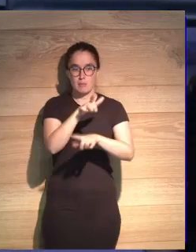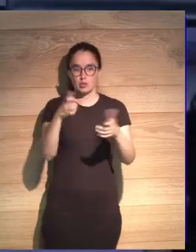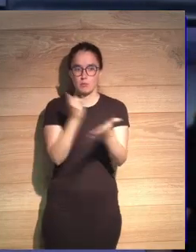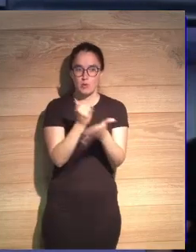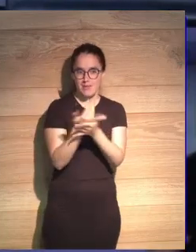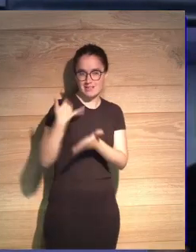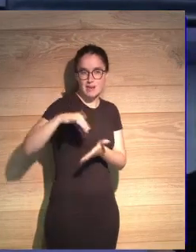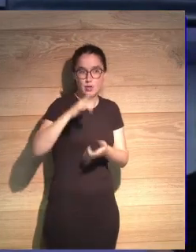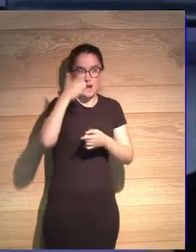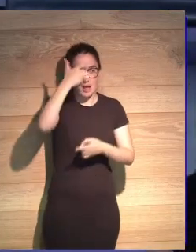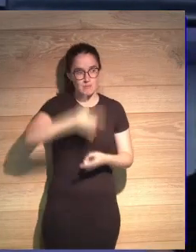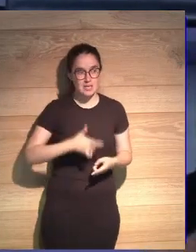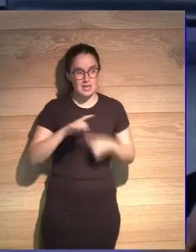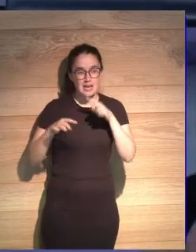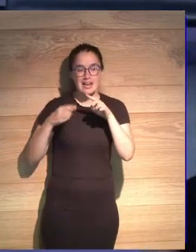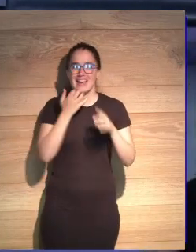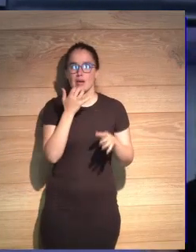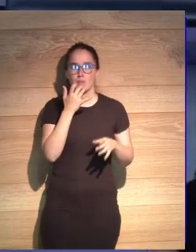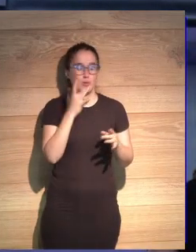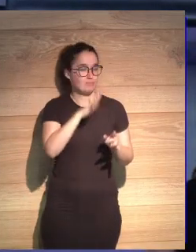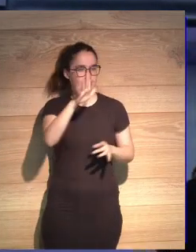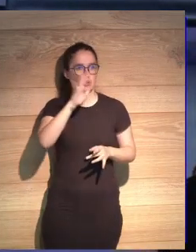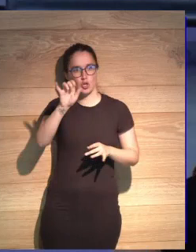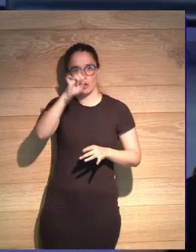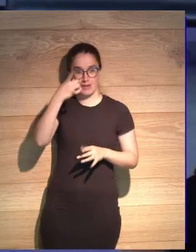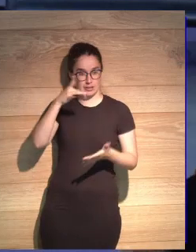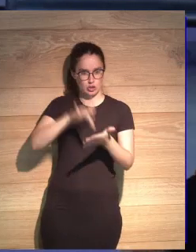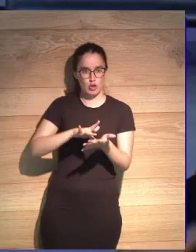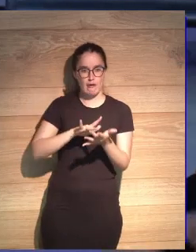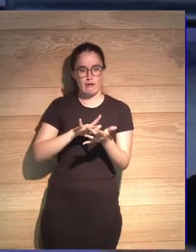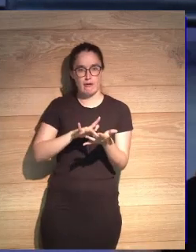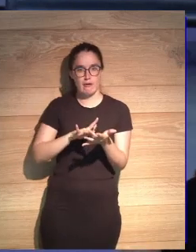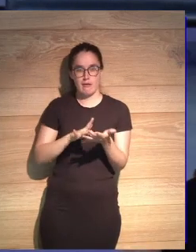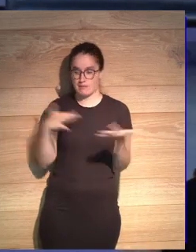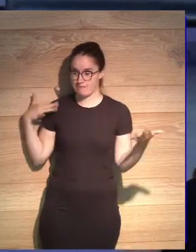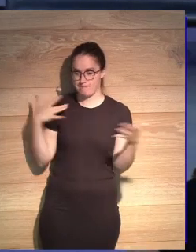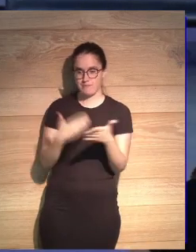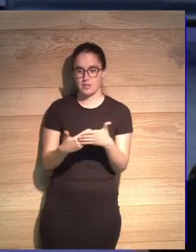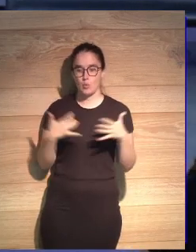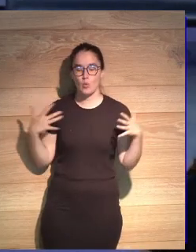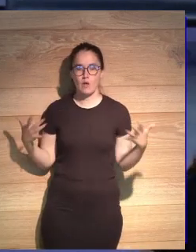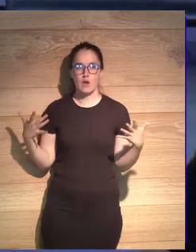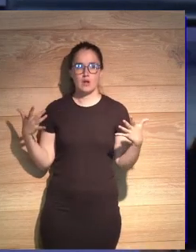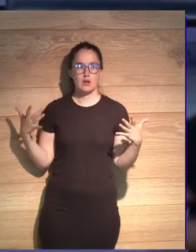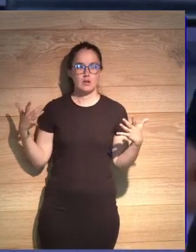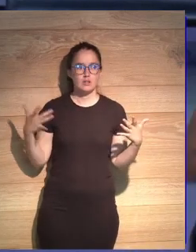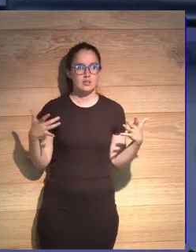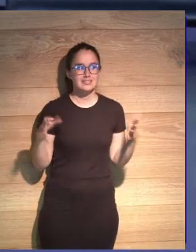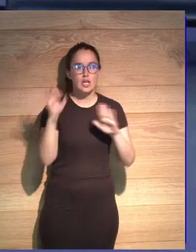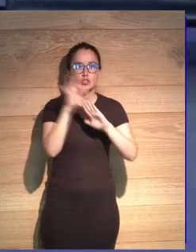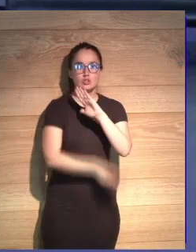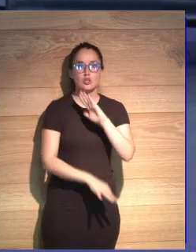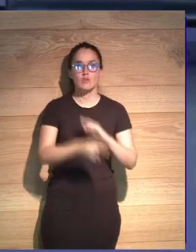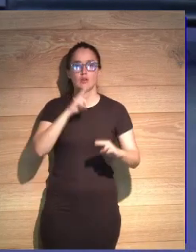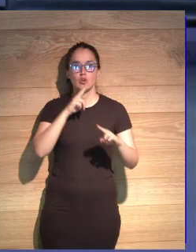and the stories told by people who have used them. But the most spectacular example that I have found up until now